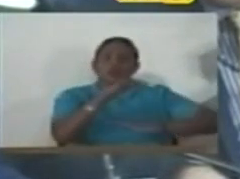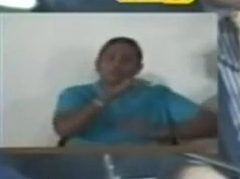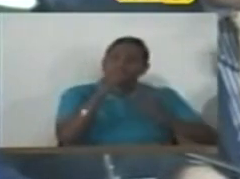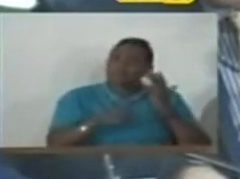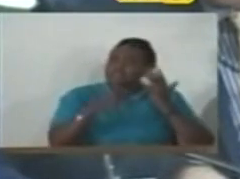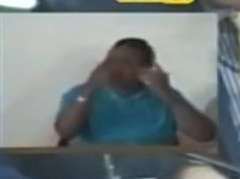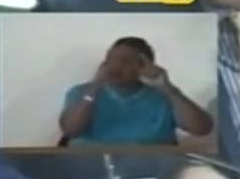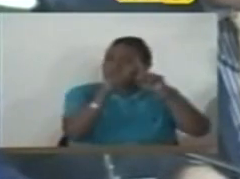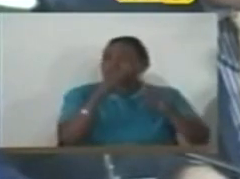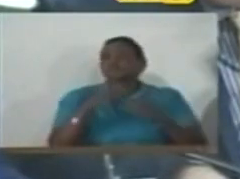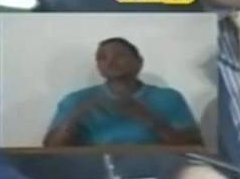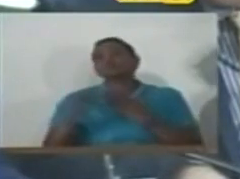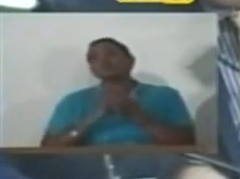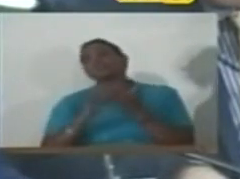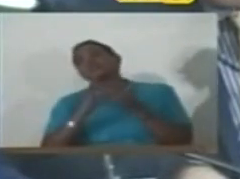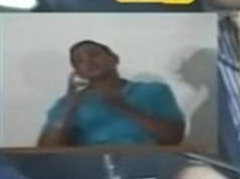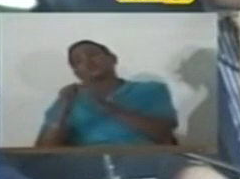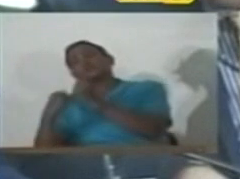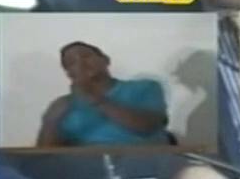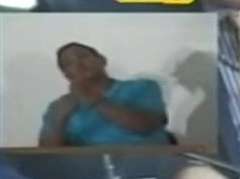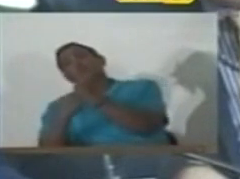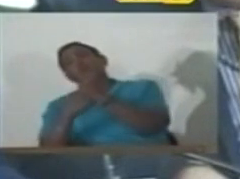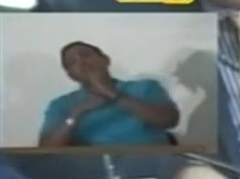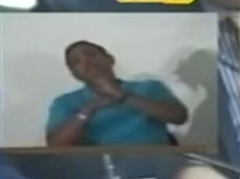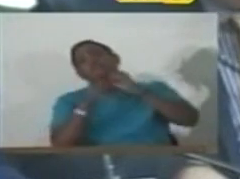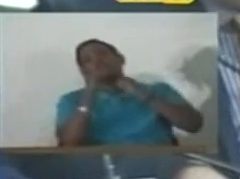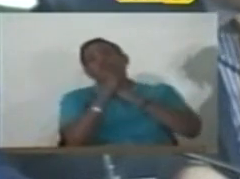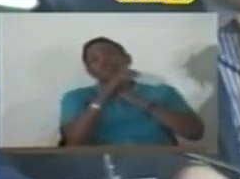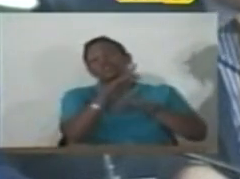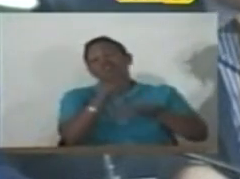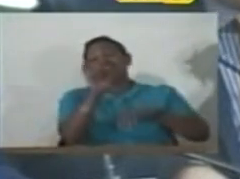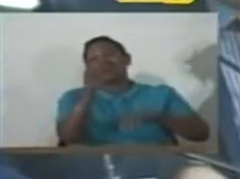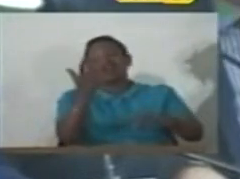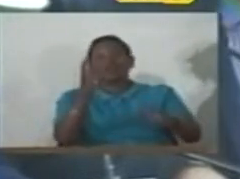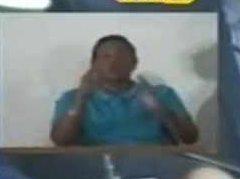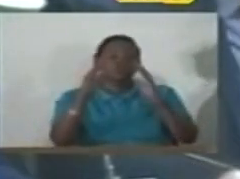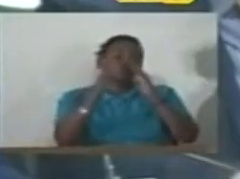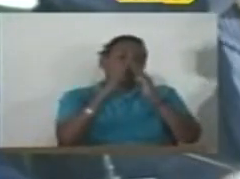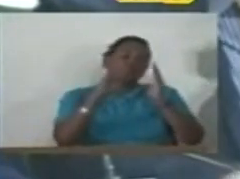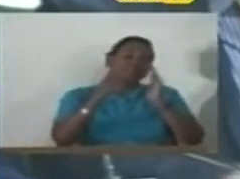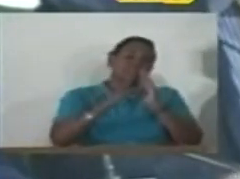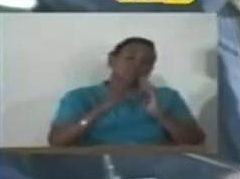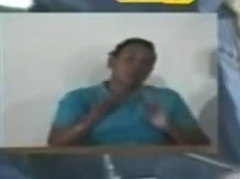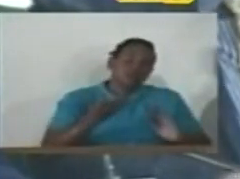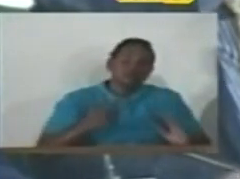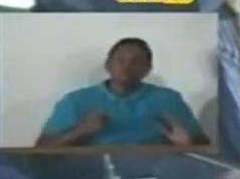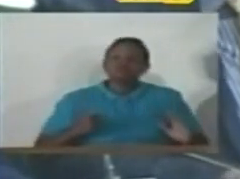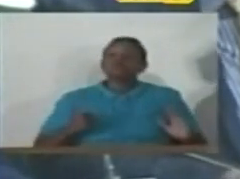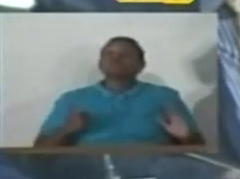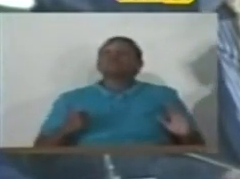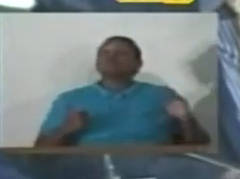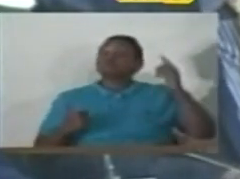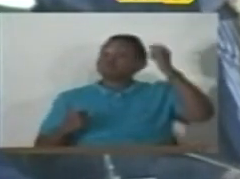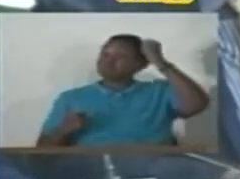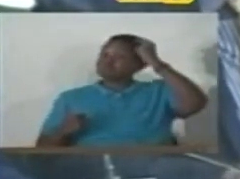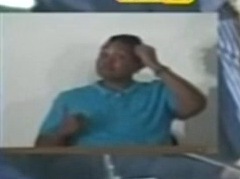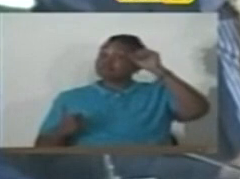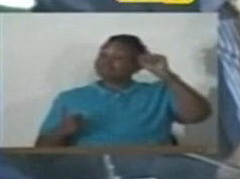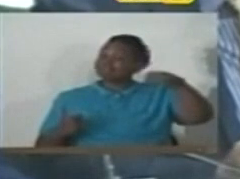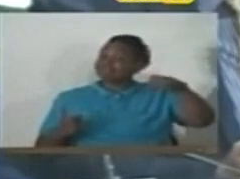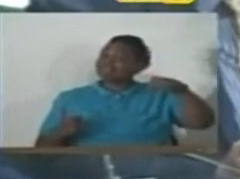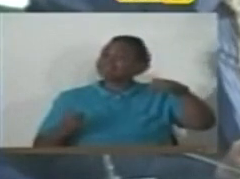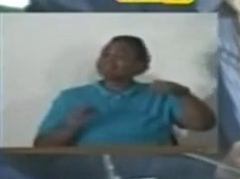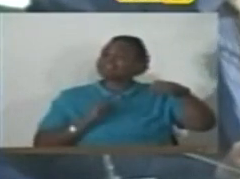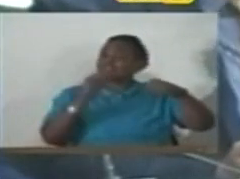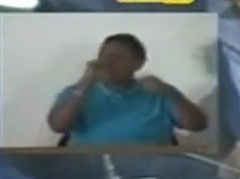project, along with the supportive infrastructure such as a town centre. Indeed, Mr. Speaker, I